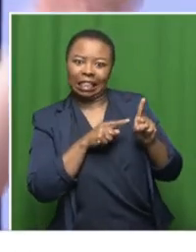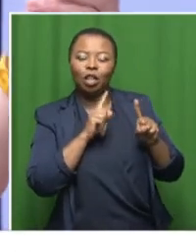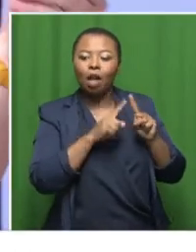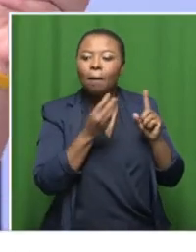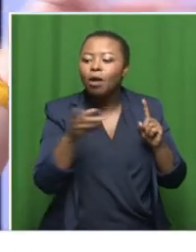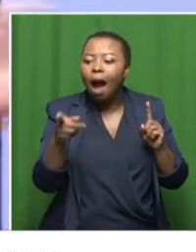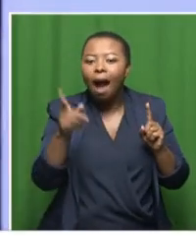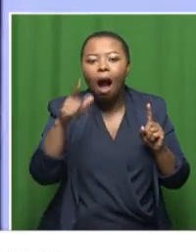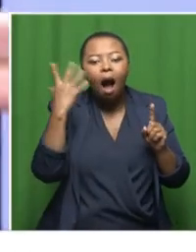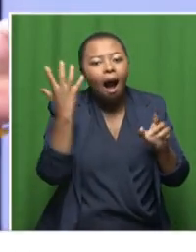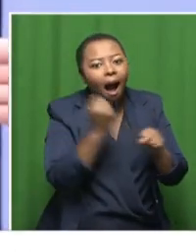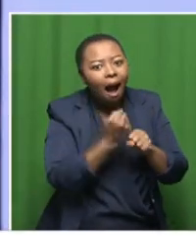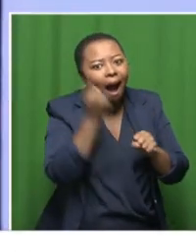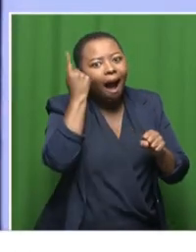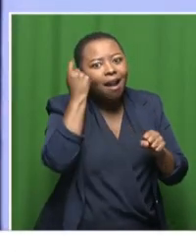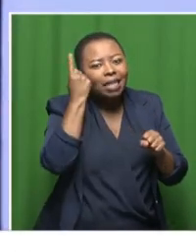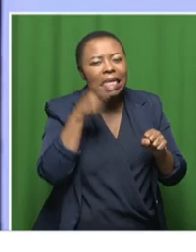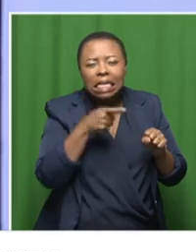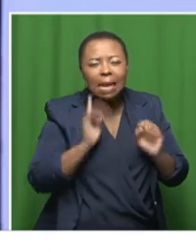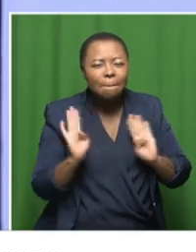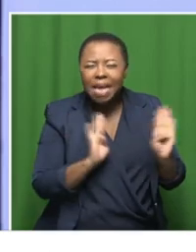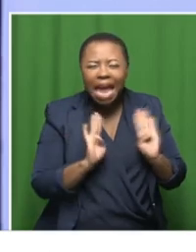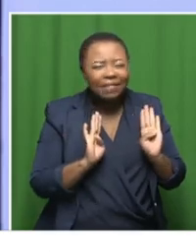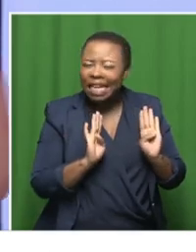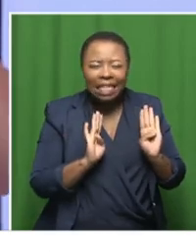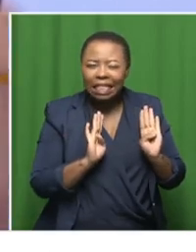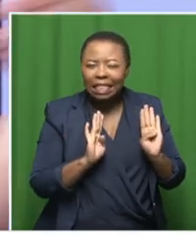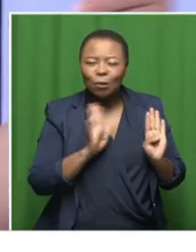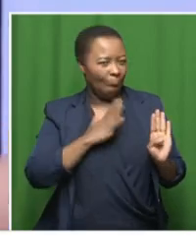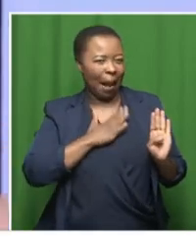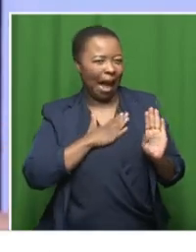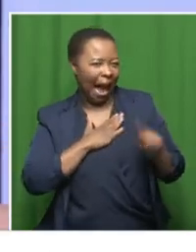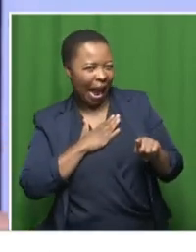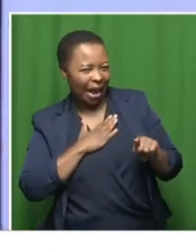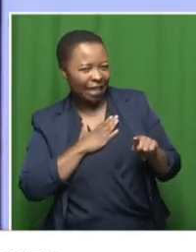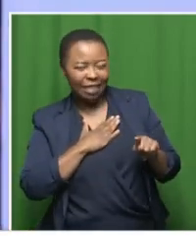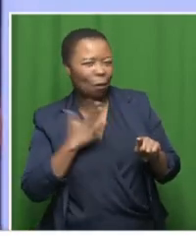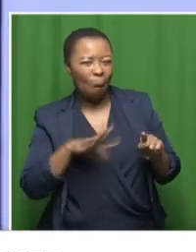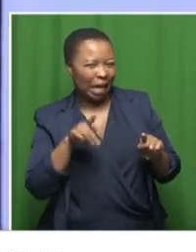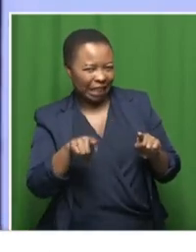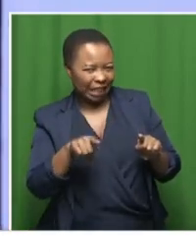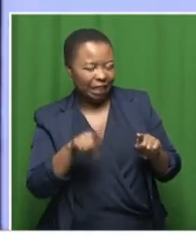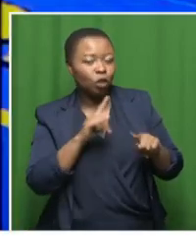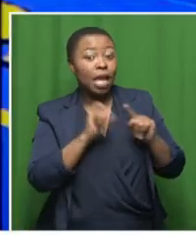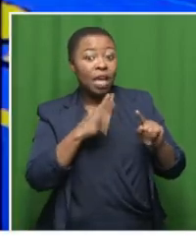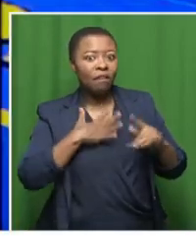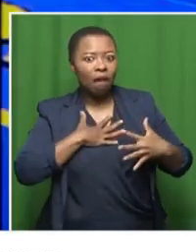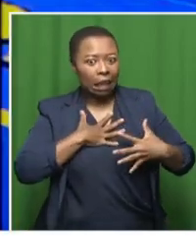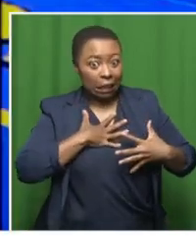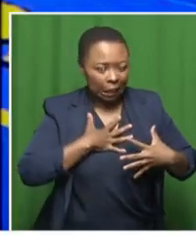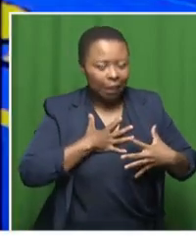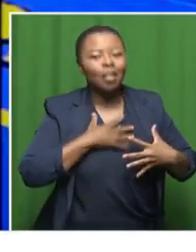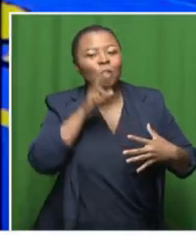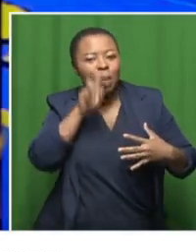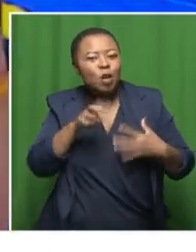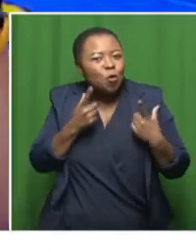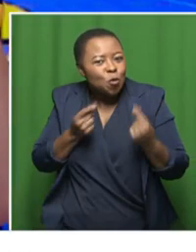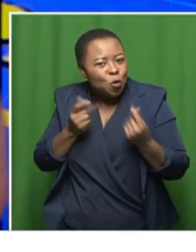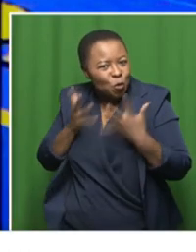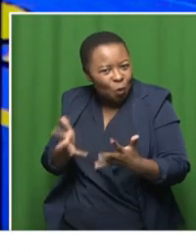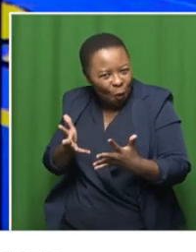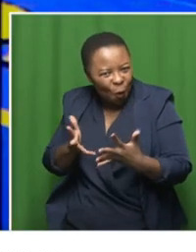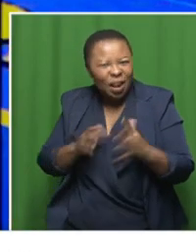to understand that this behavior is not what we want, but this is what you do if that feeling comes over you to do that.